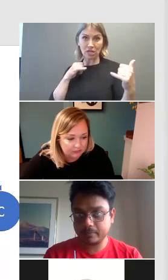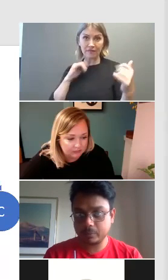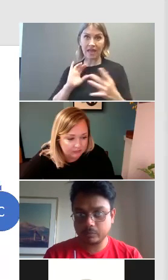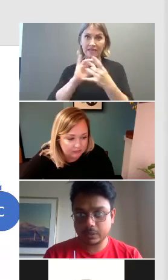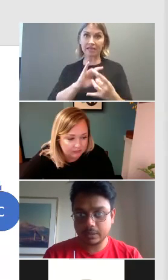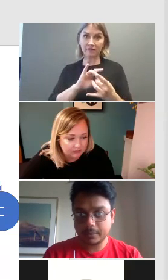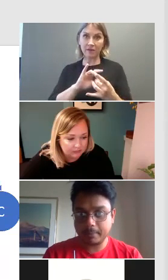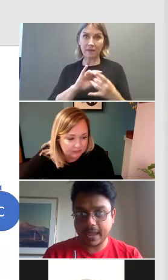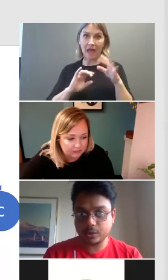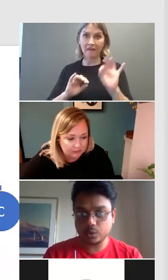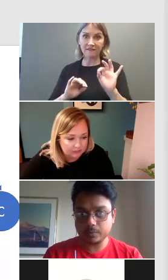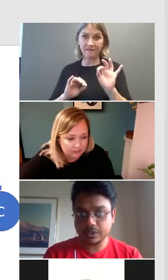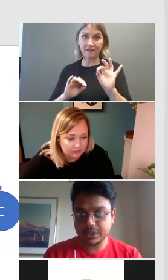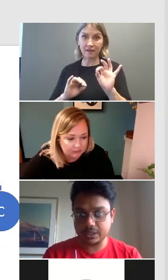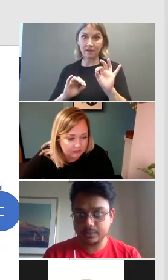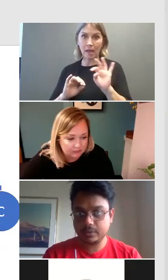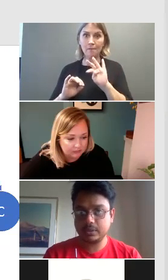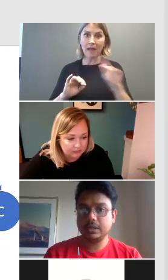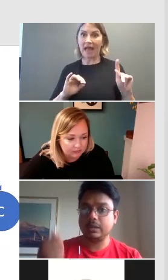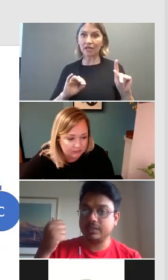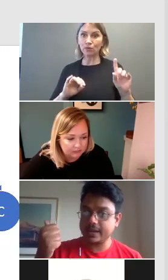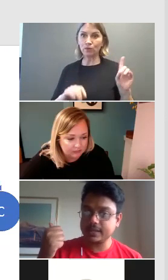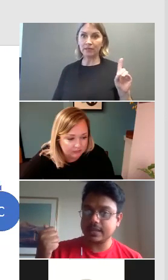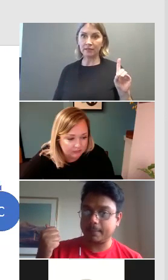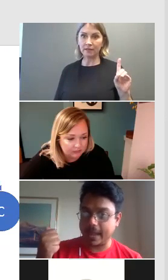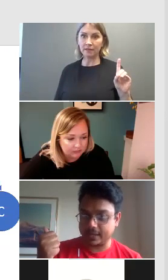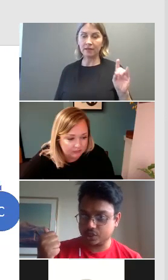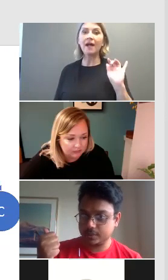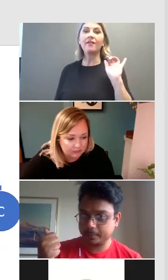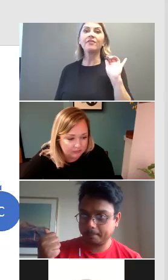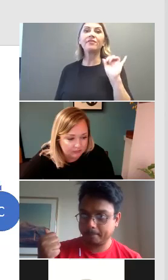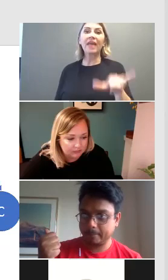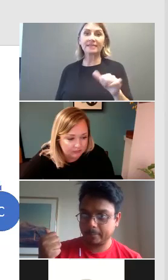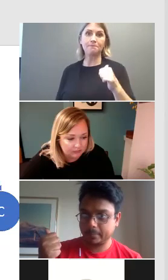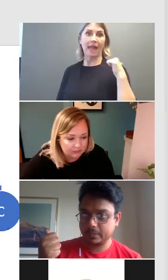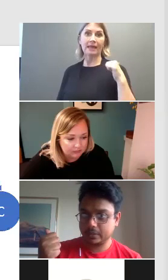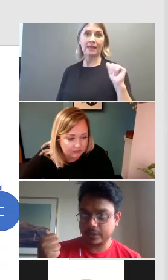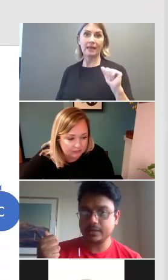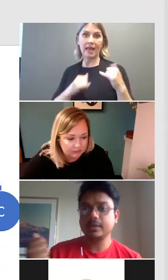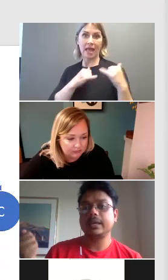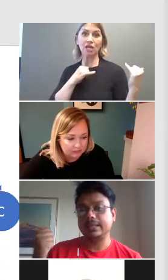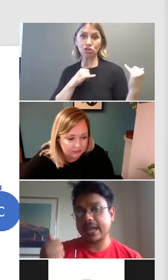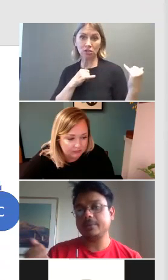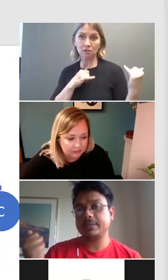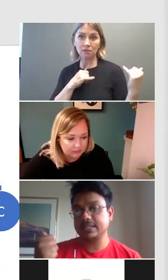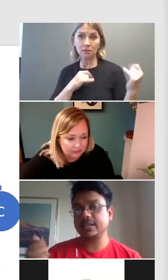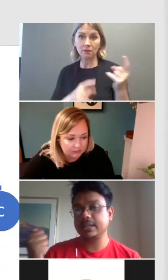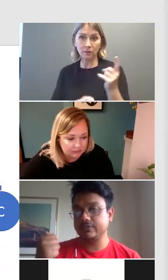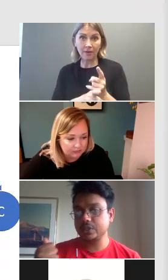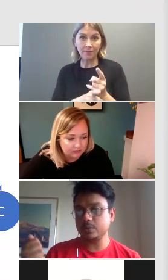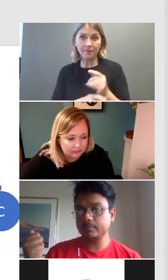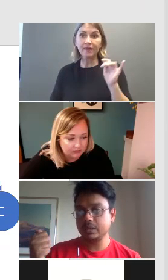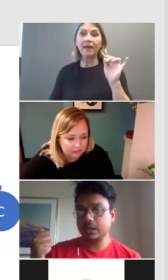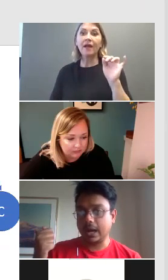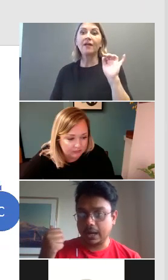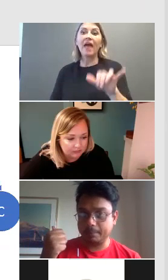F back to D. Now that is a back edge, right? And that basically